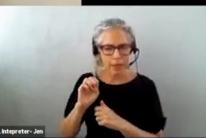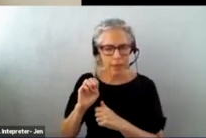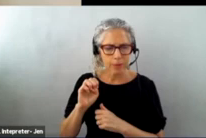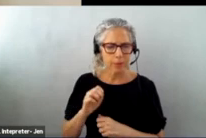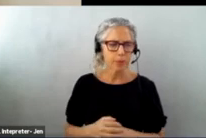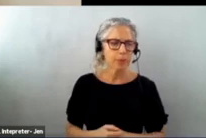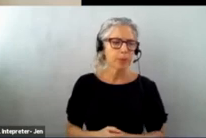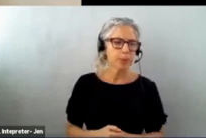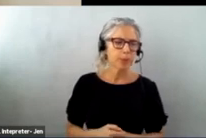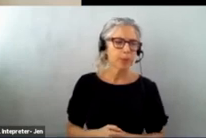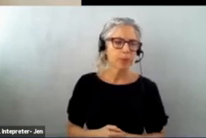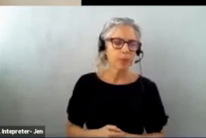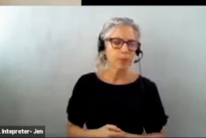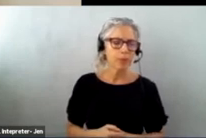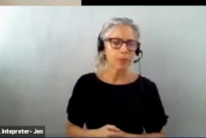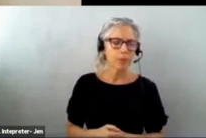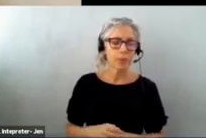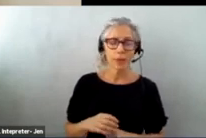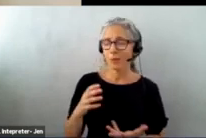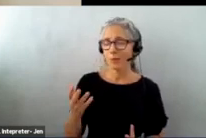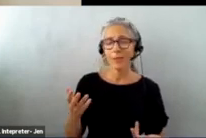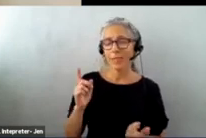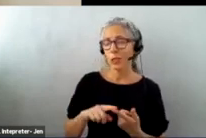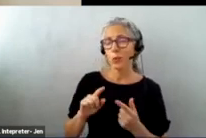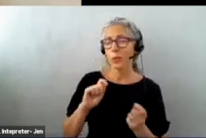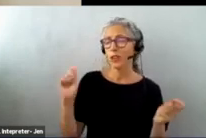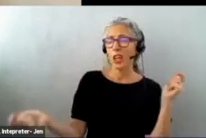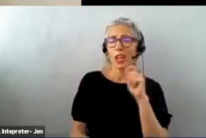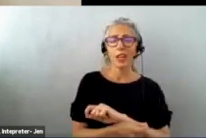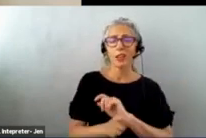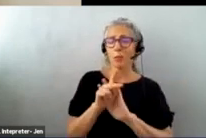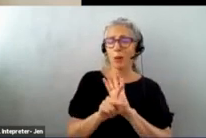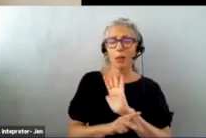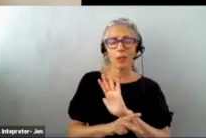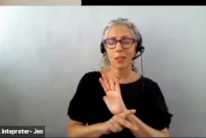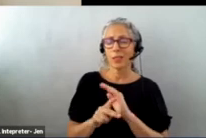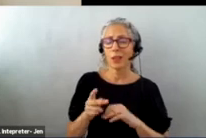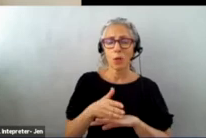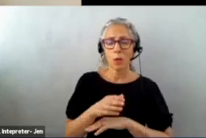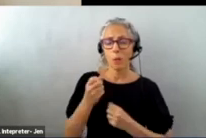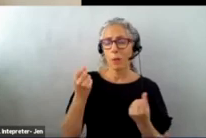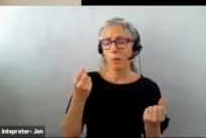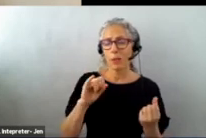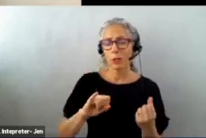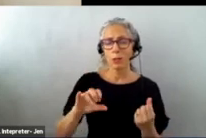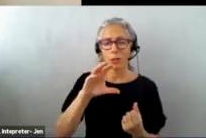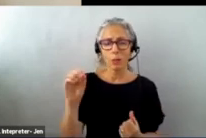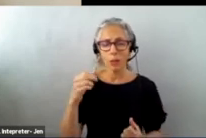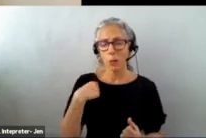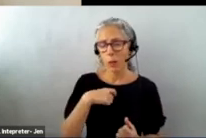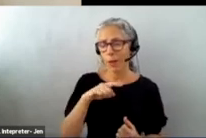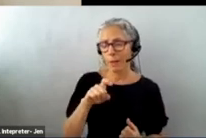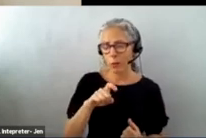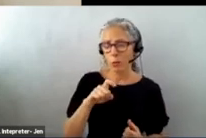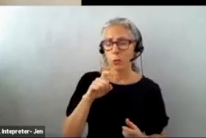of the day, until we've fully changed policies across multiple insurance companies, we're going to have to work child